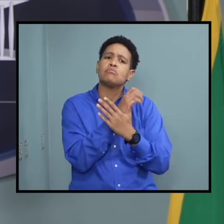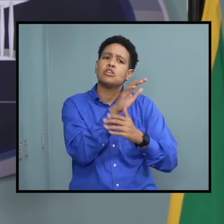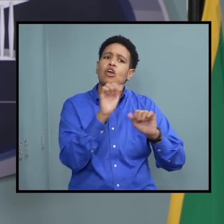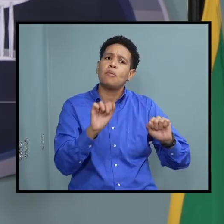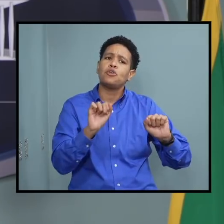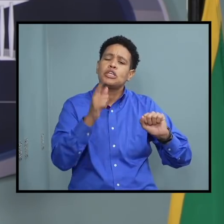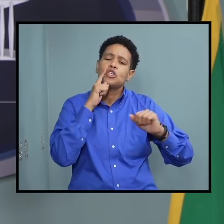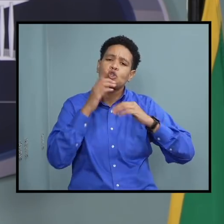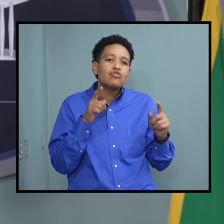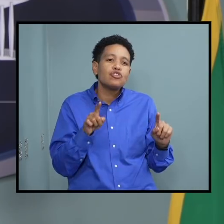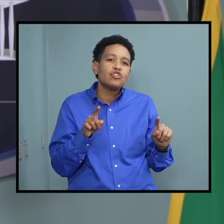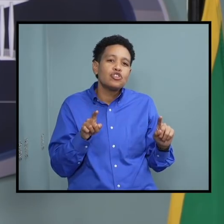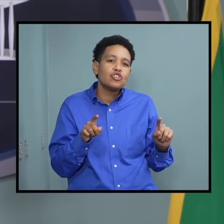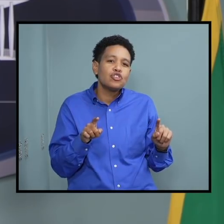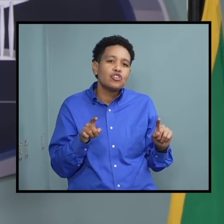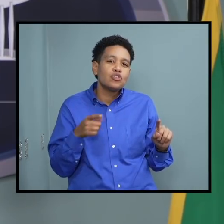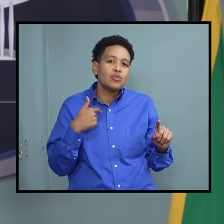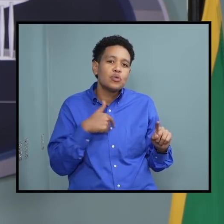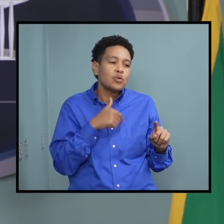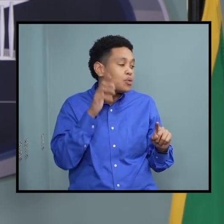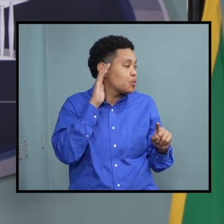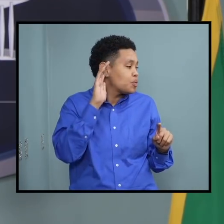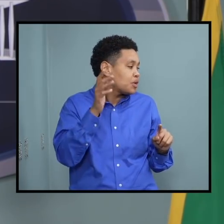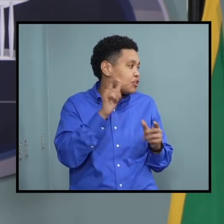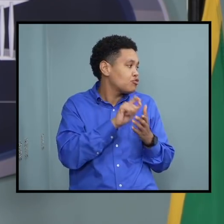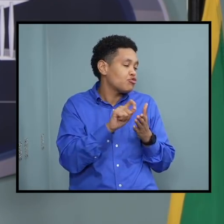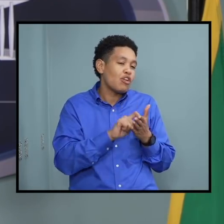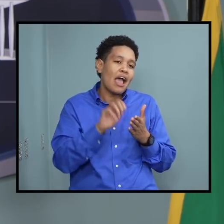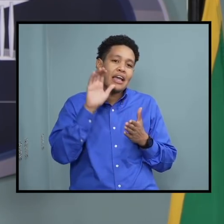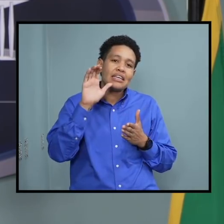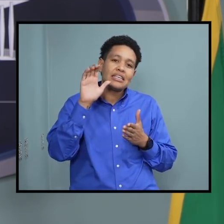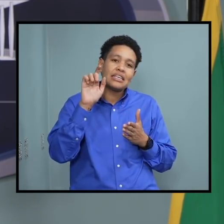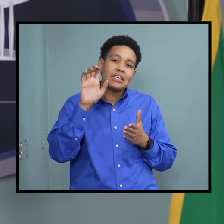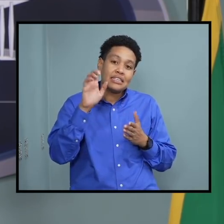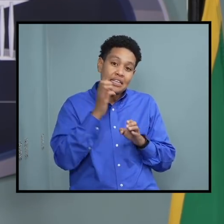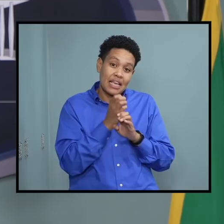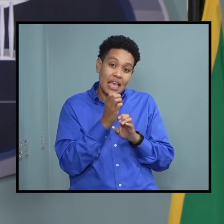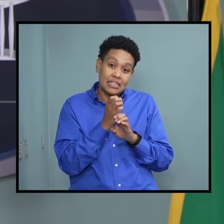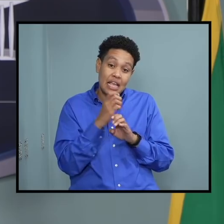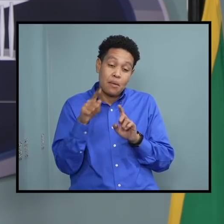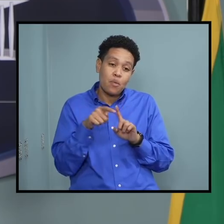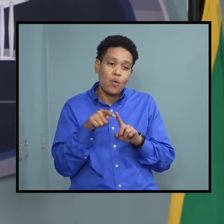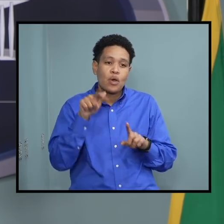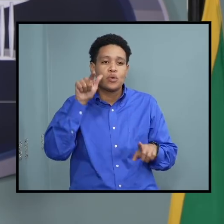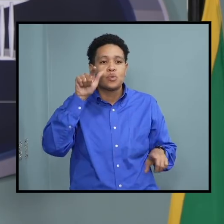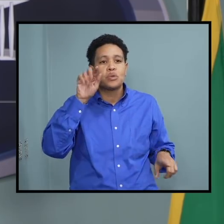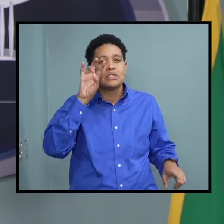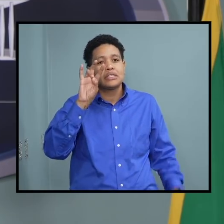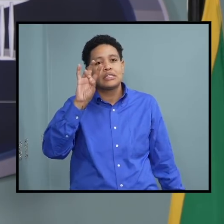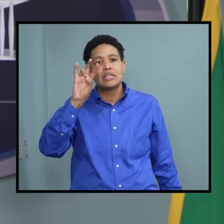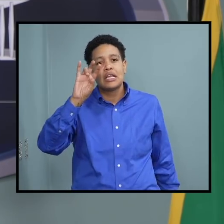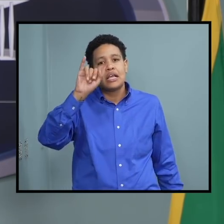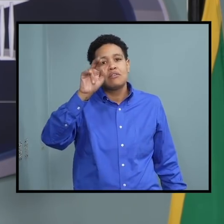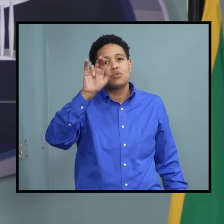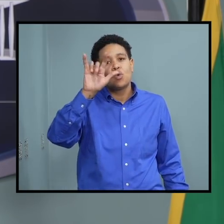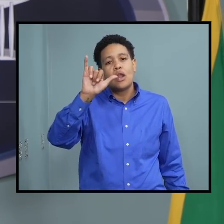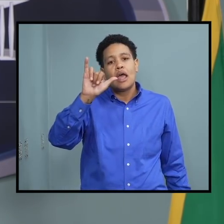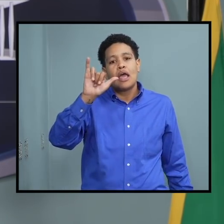potential as they go forward. We will write the CSEC on the 27th of